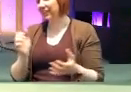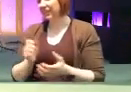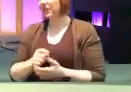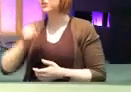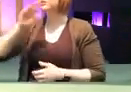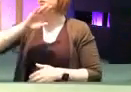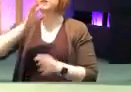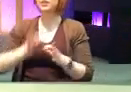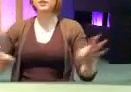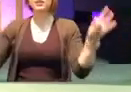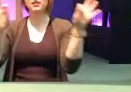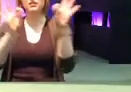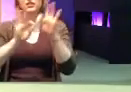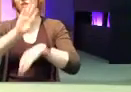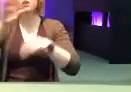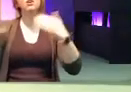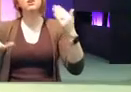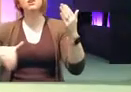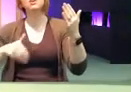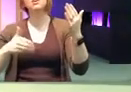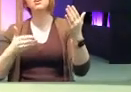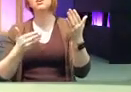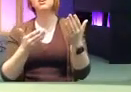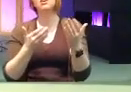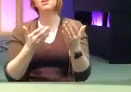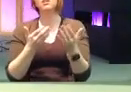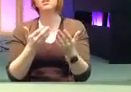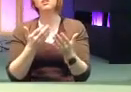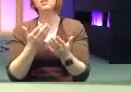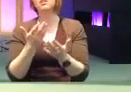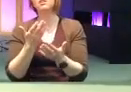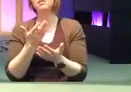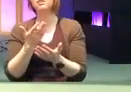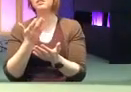You are worthy of it